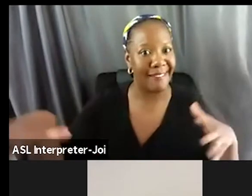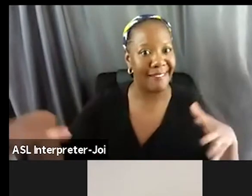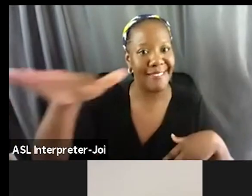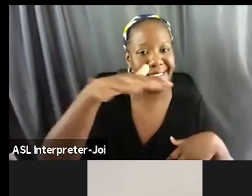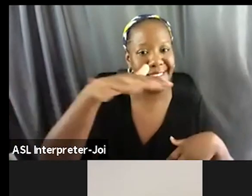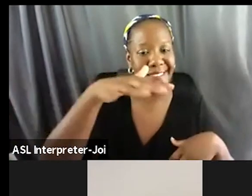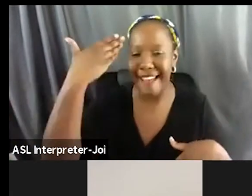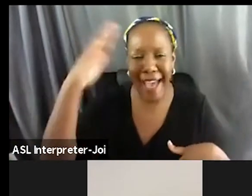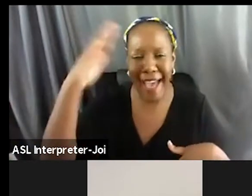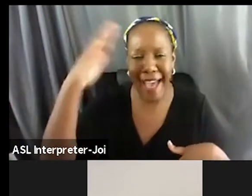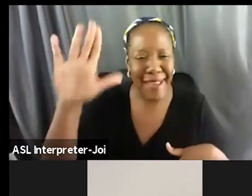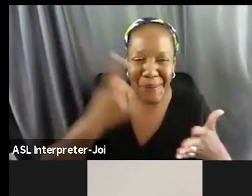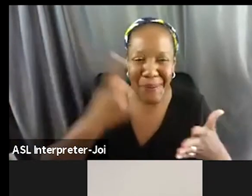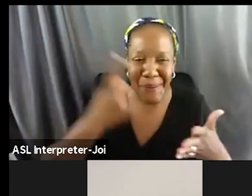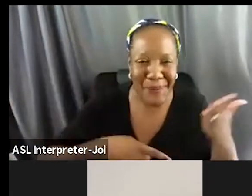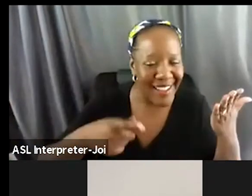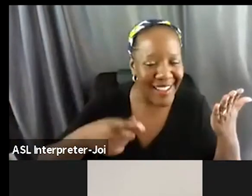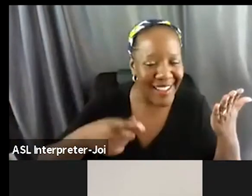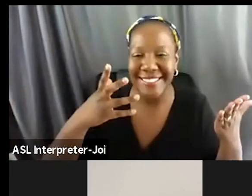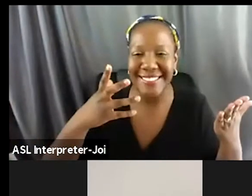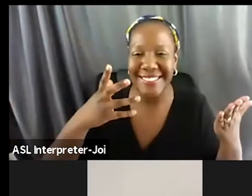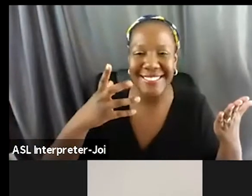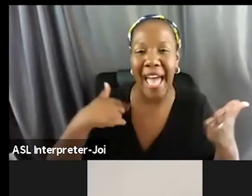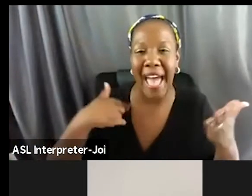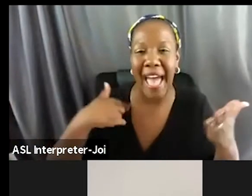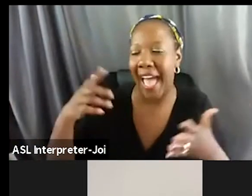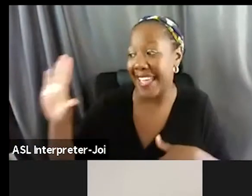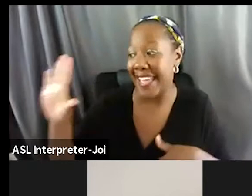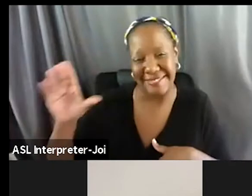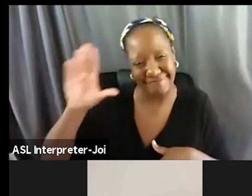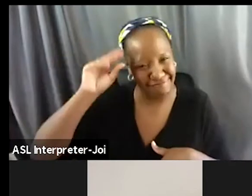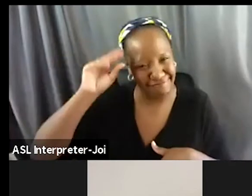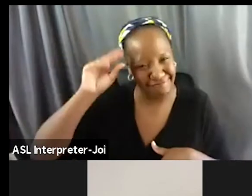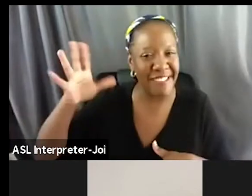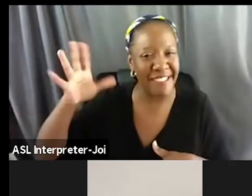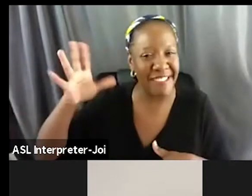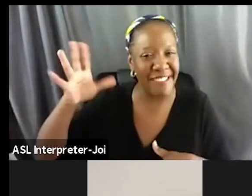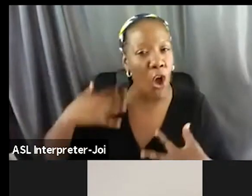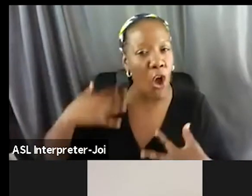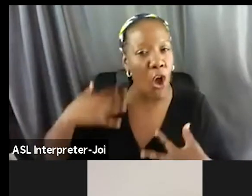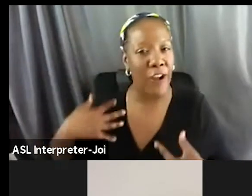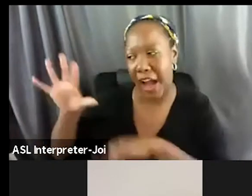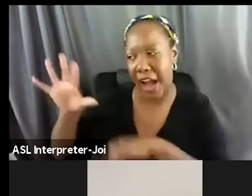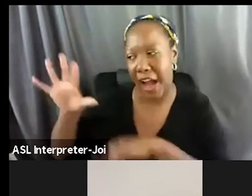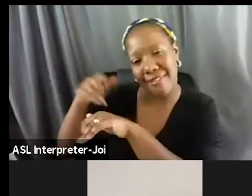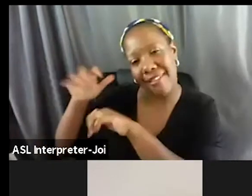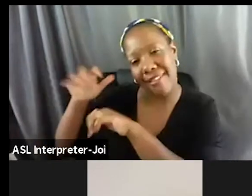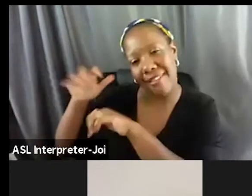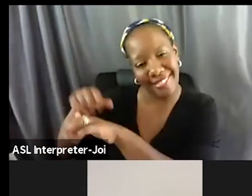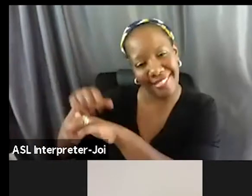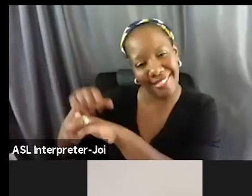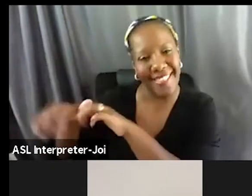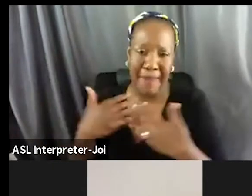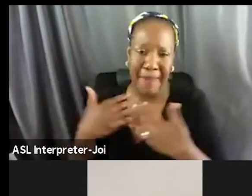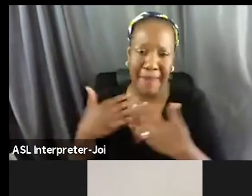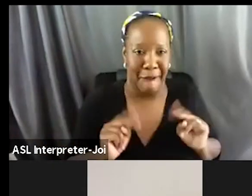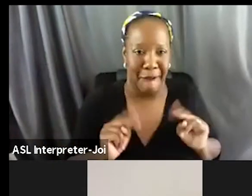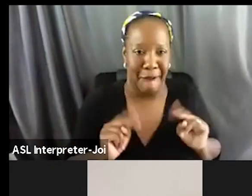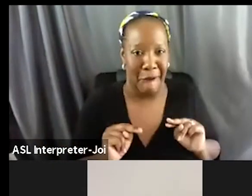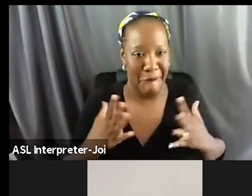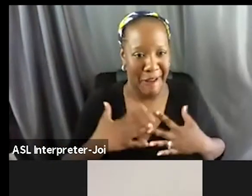know if it, I would just play with his hair a lot. I don't know if it's just because I didn't have my own to play with, like that just became my